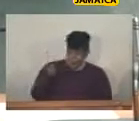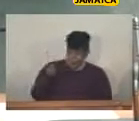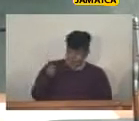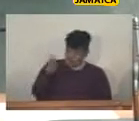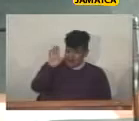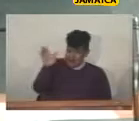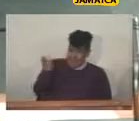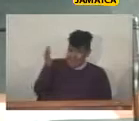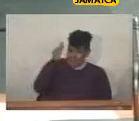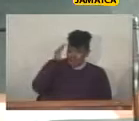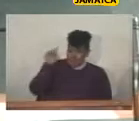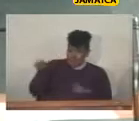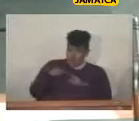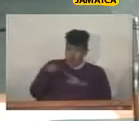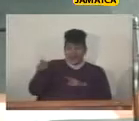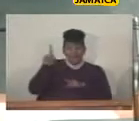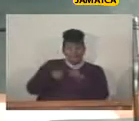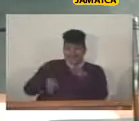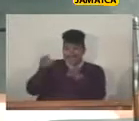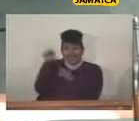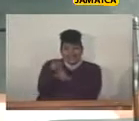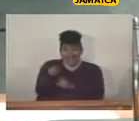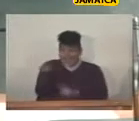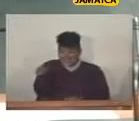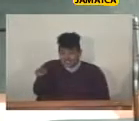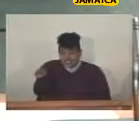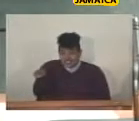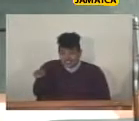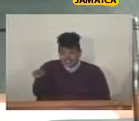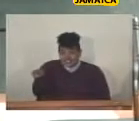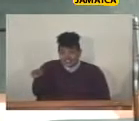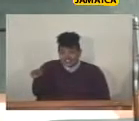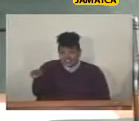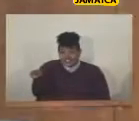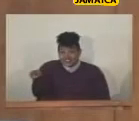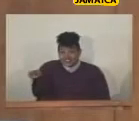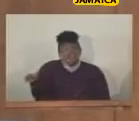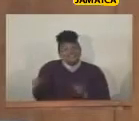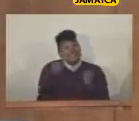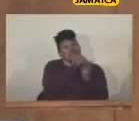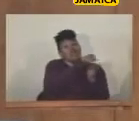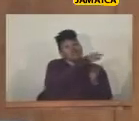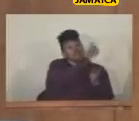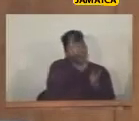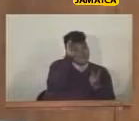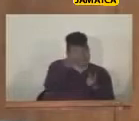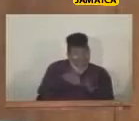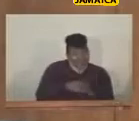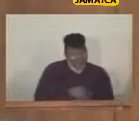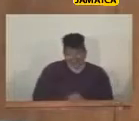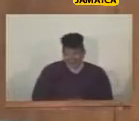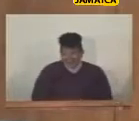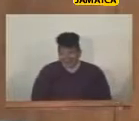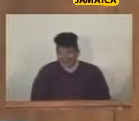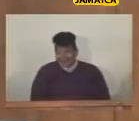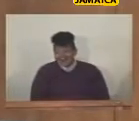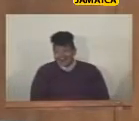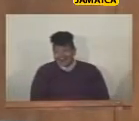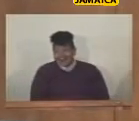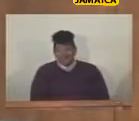Who are the people on their pay bill? Who did they control? Where were the watchmen for the